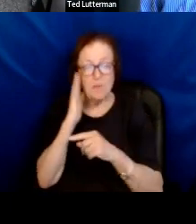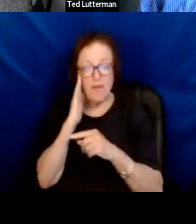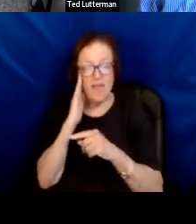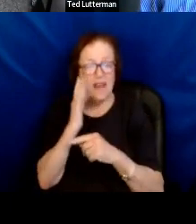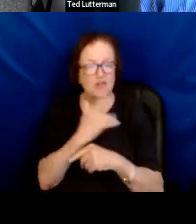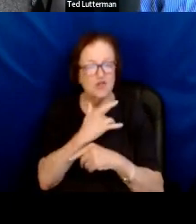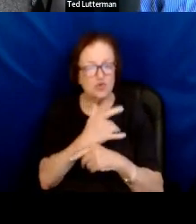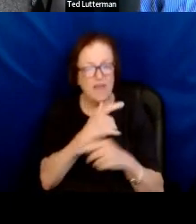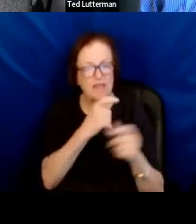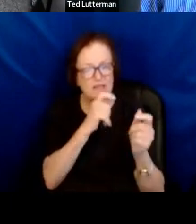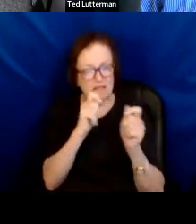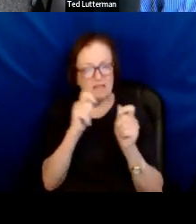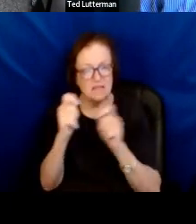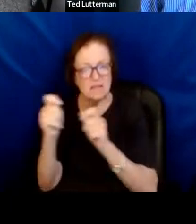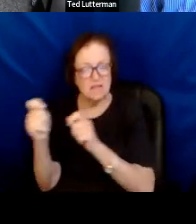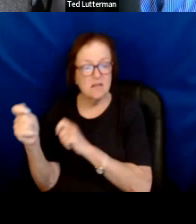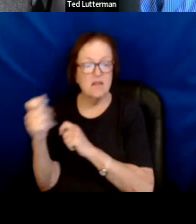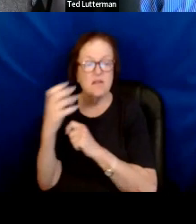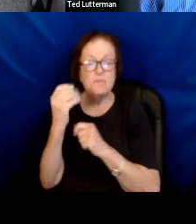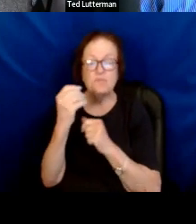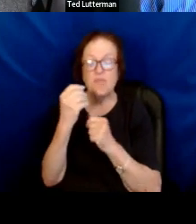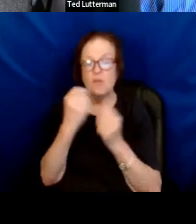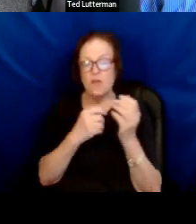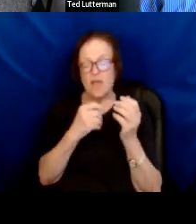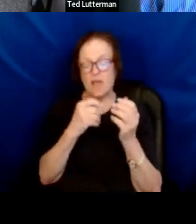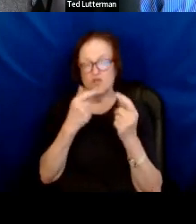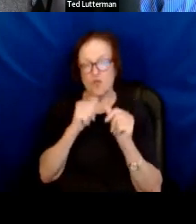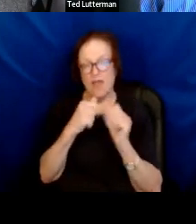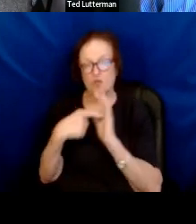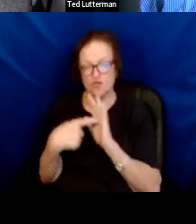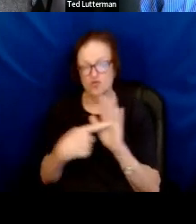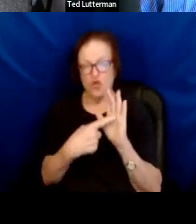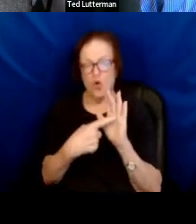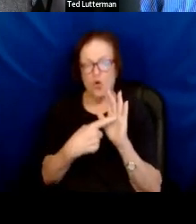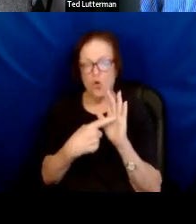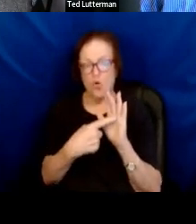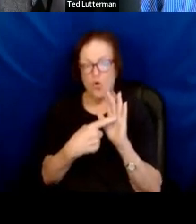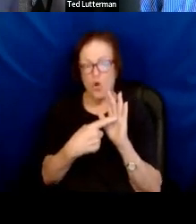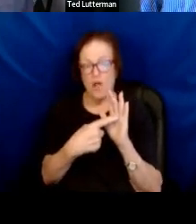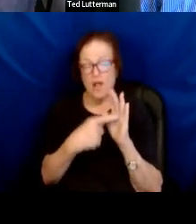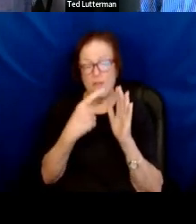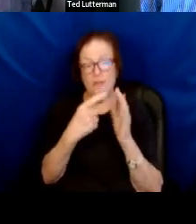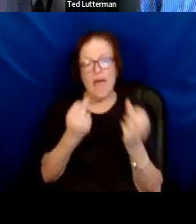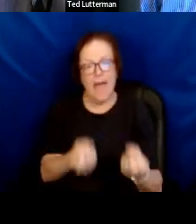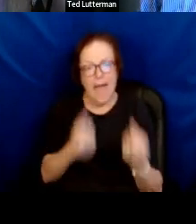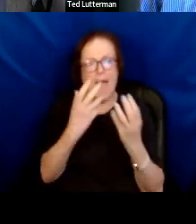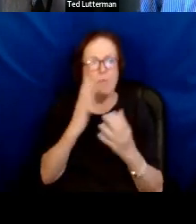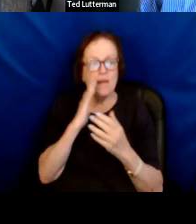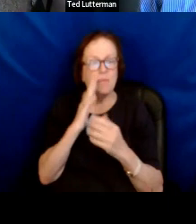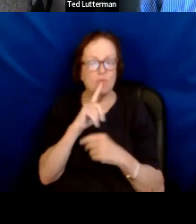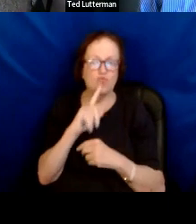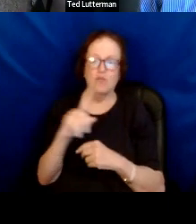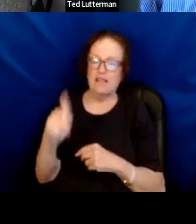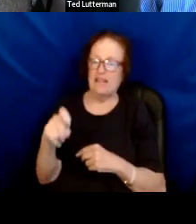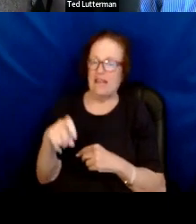had a group of operations researchers that were really trying to model and do simulations for how many beds do you need that